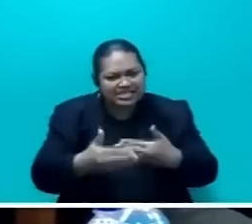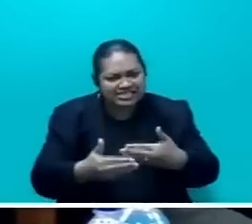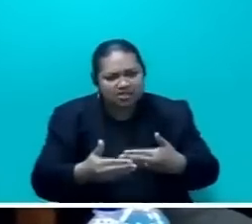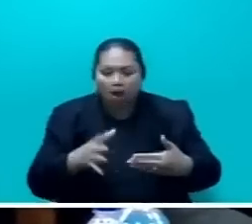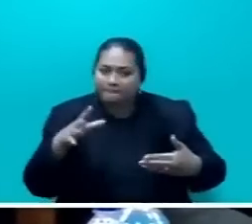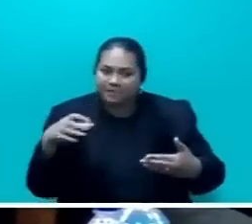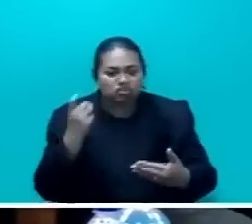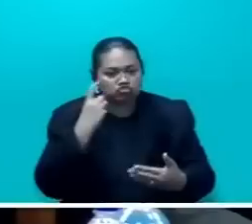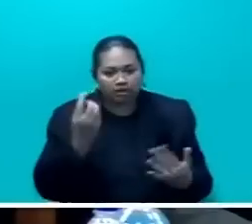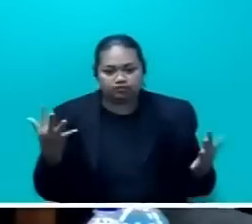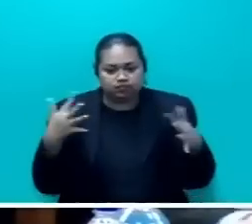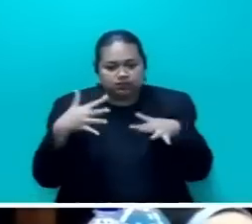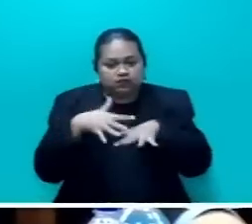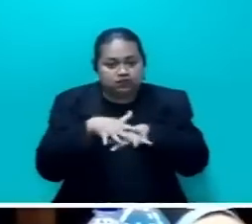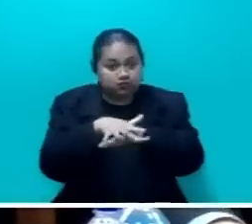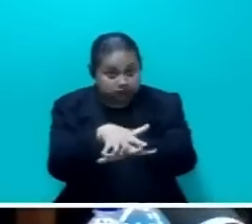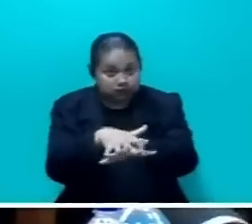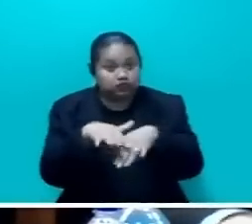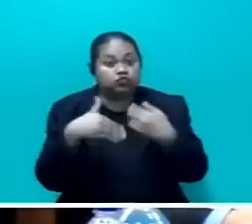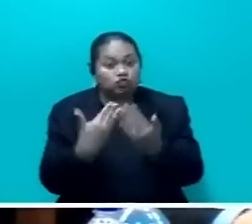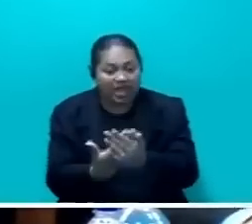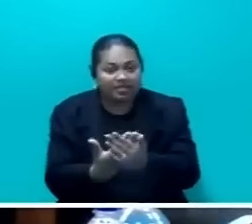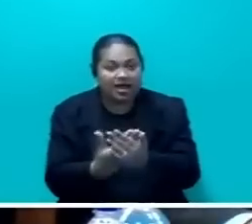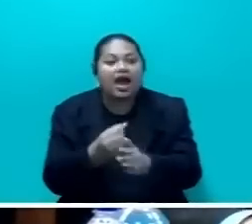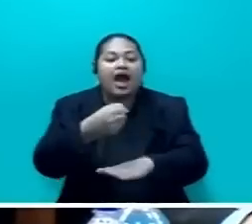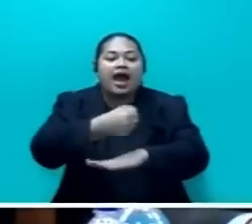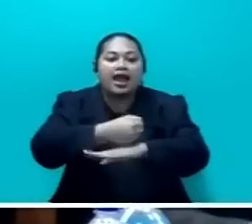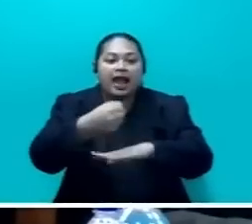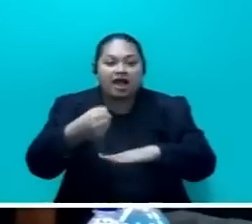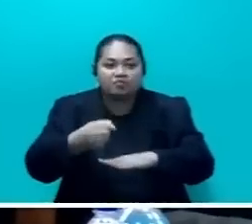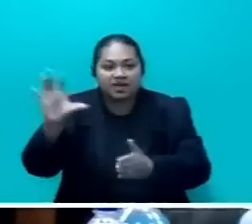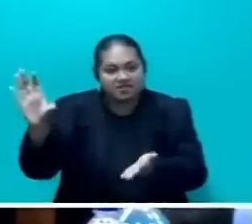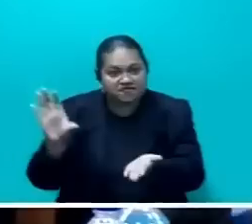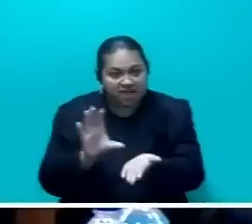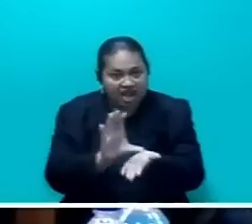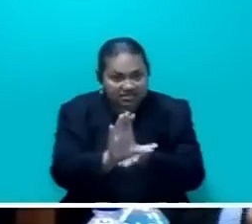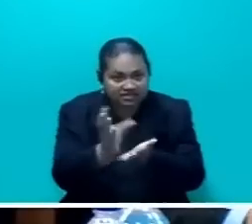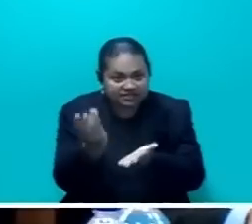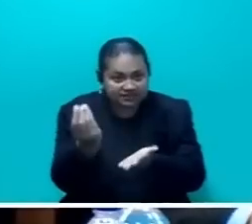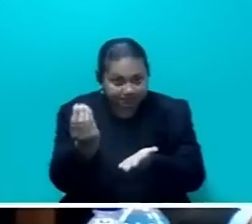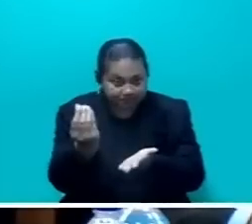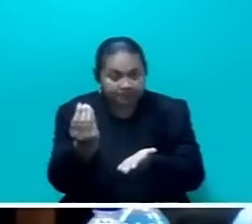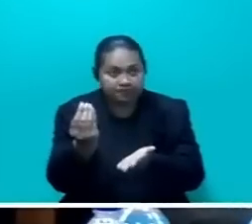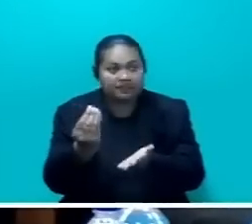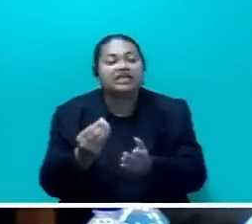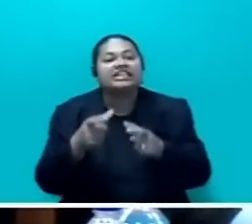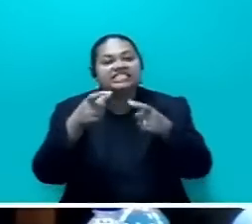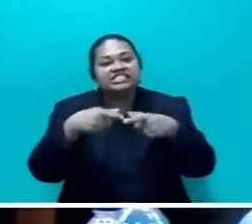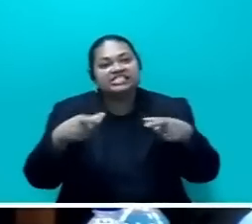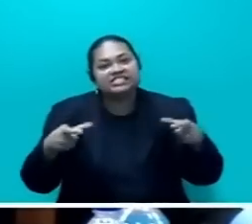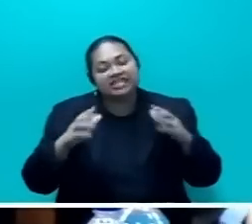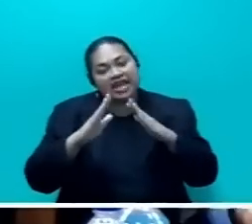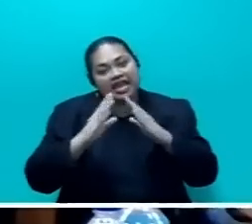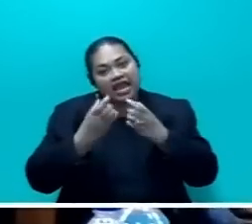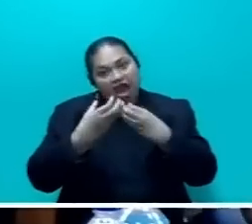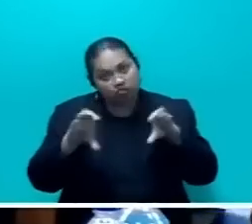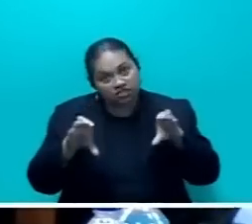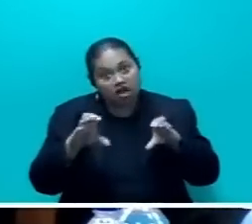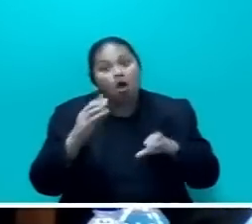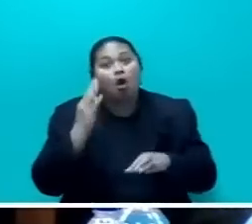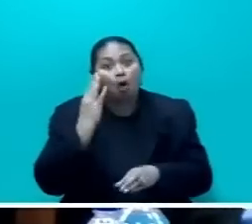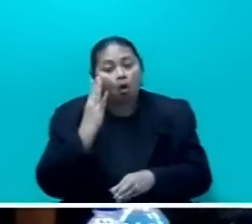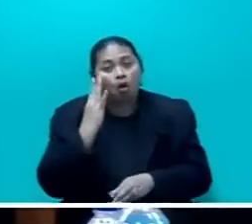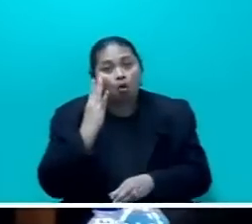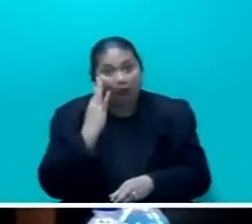processes, the government funding to the town and city councils, and only when we are able to do that properly,